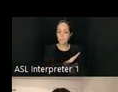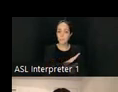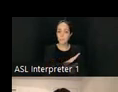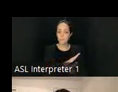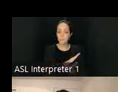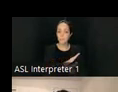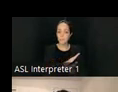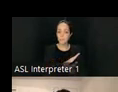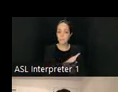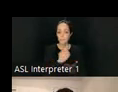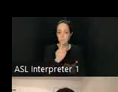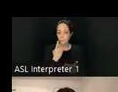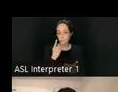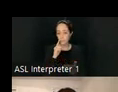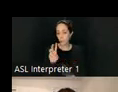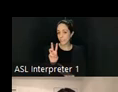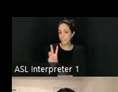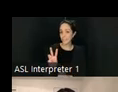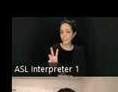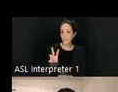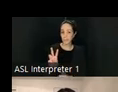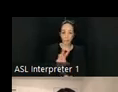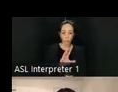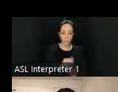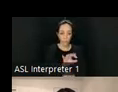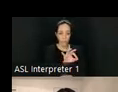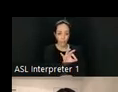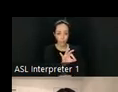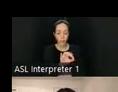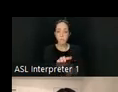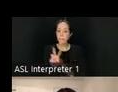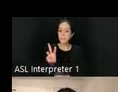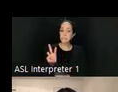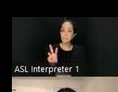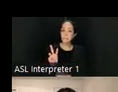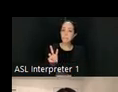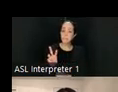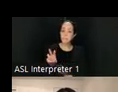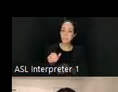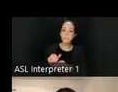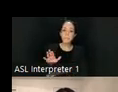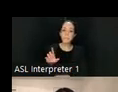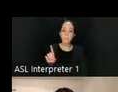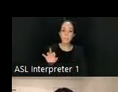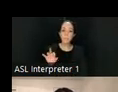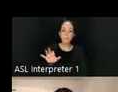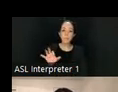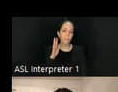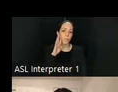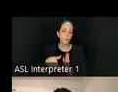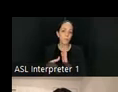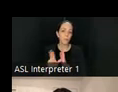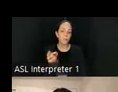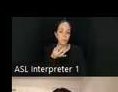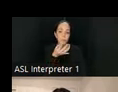for six out of the ninth listed here. So we will review those in a bit. But if there's